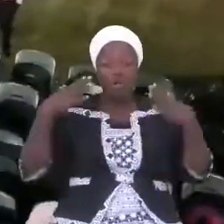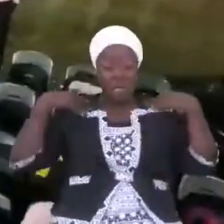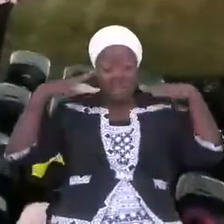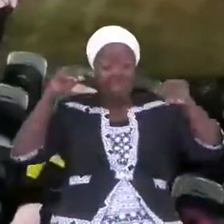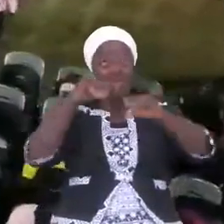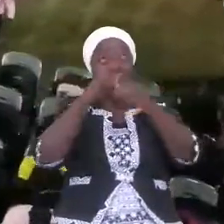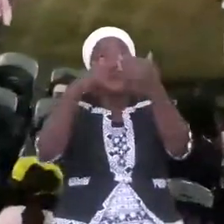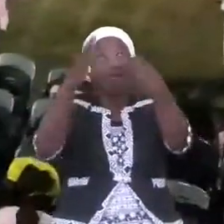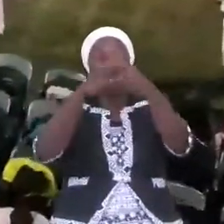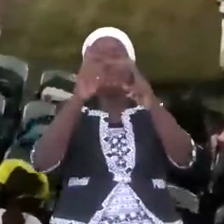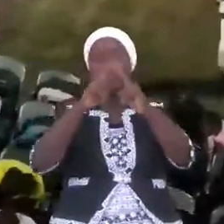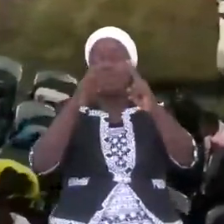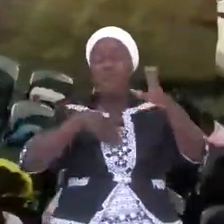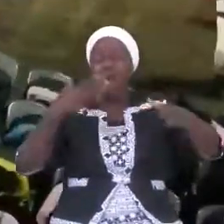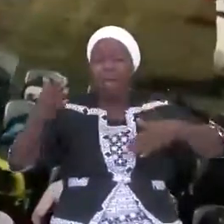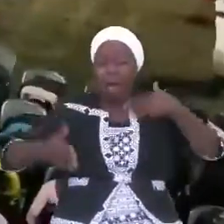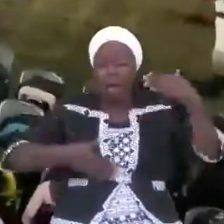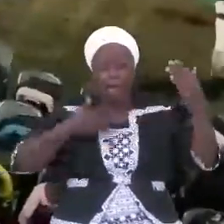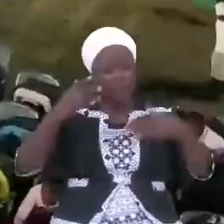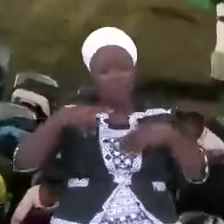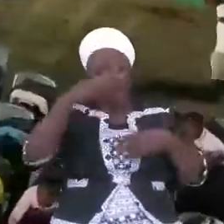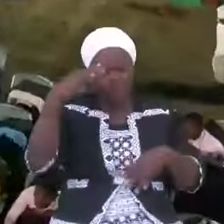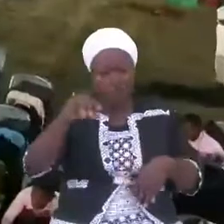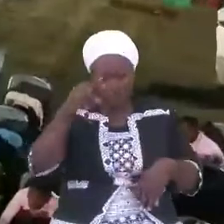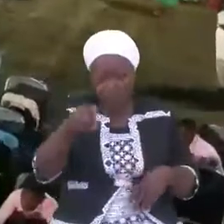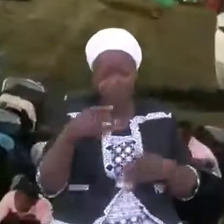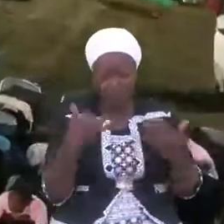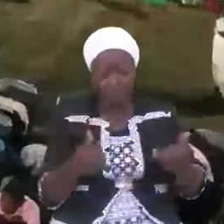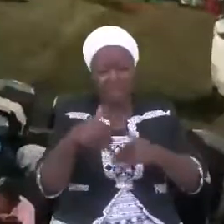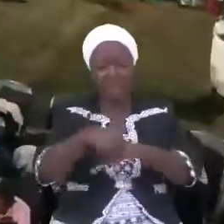Great decision. Glorious decision.